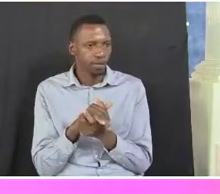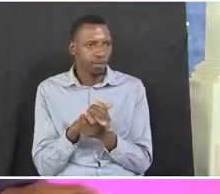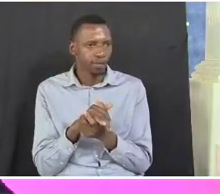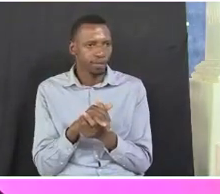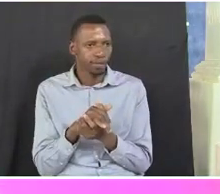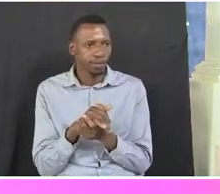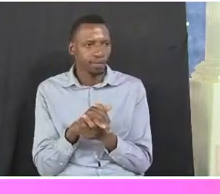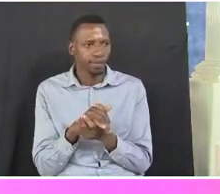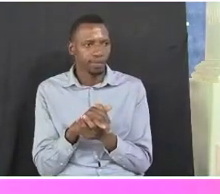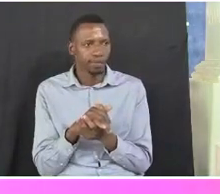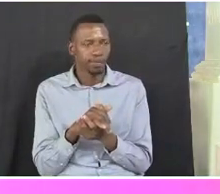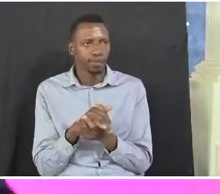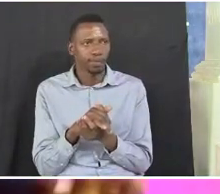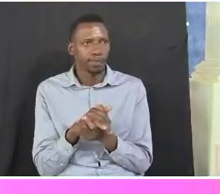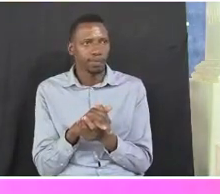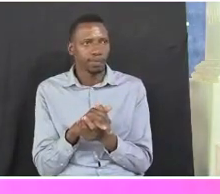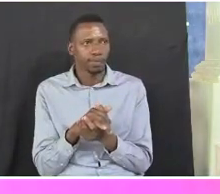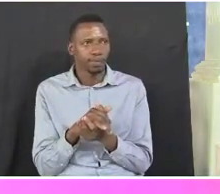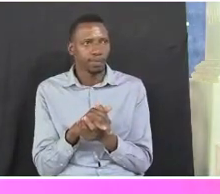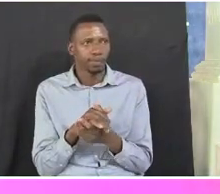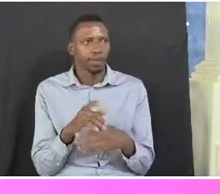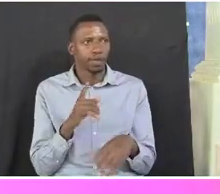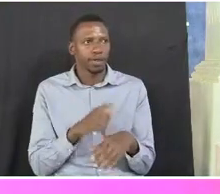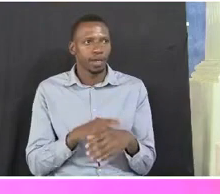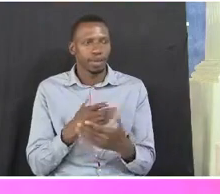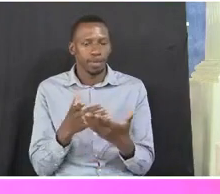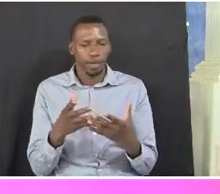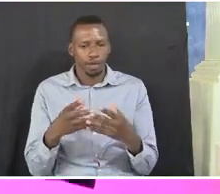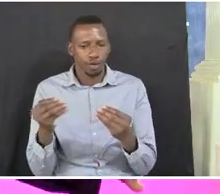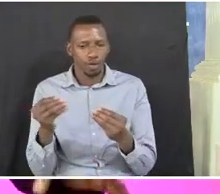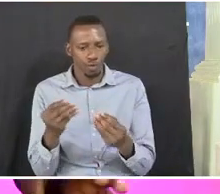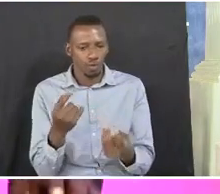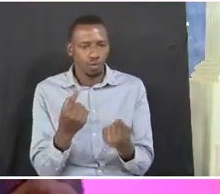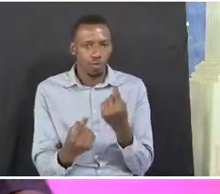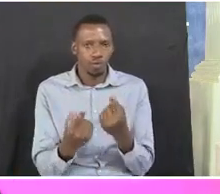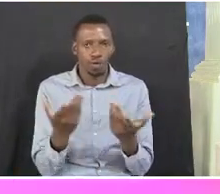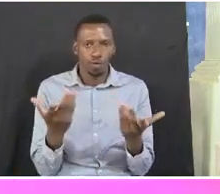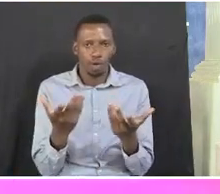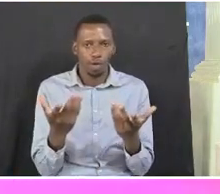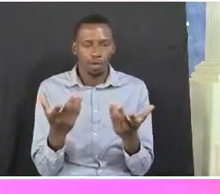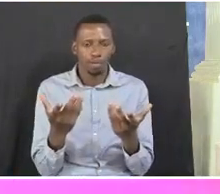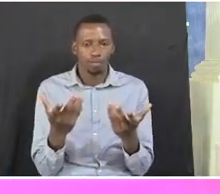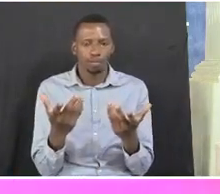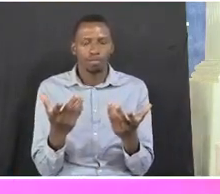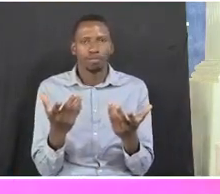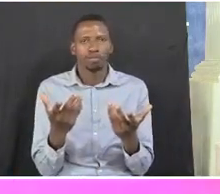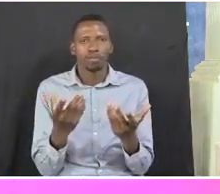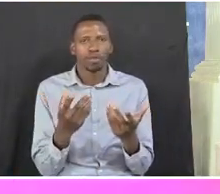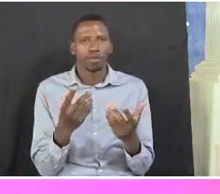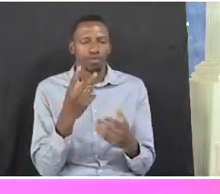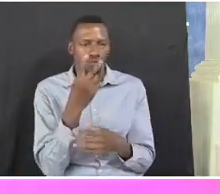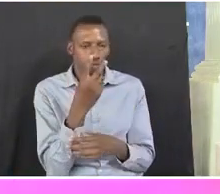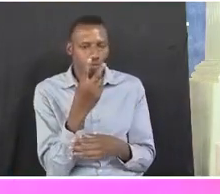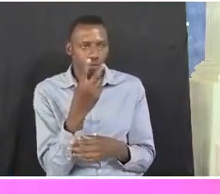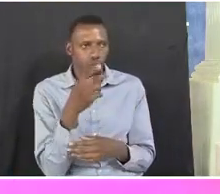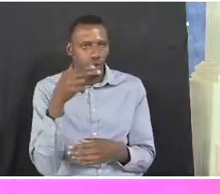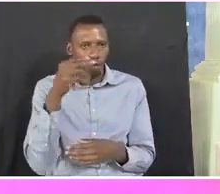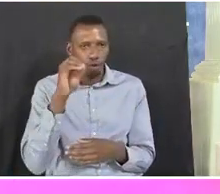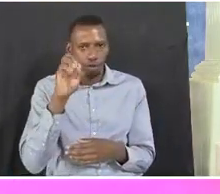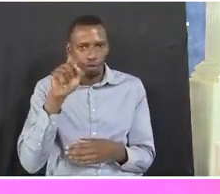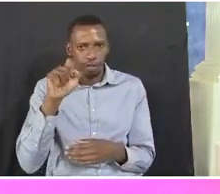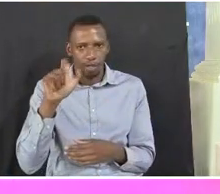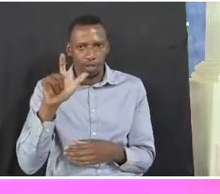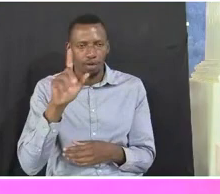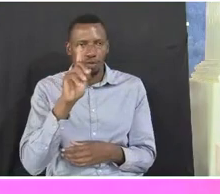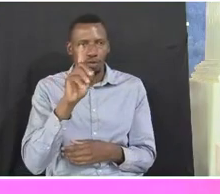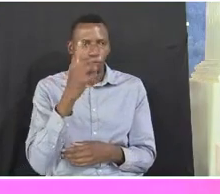here in Kenya, as they go, they were put in hostels. So two young girls were put